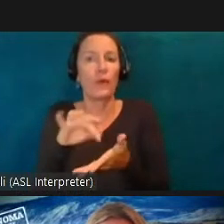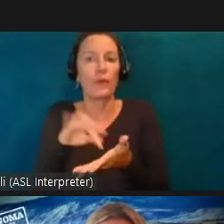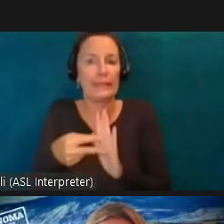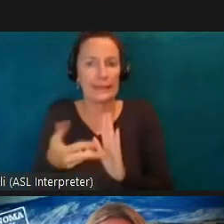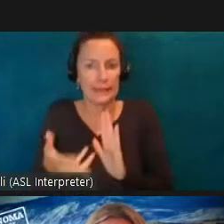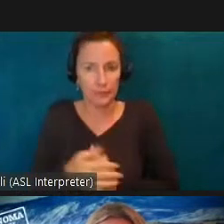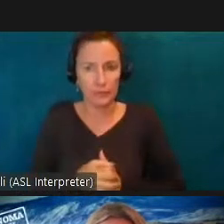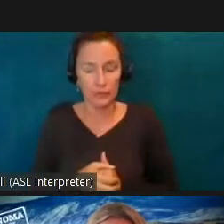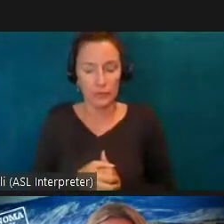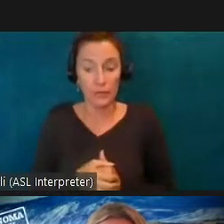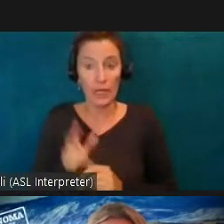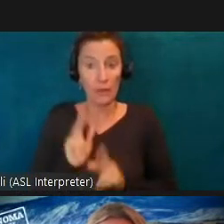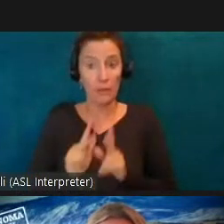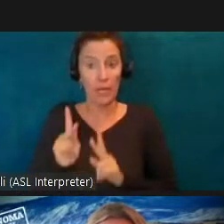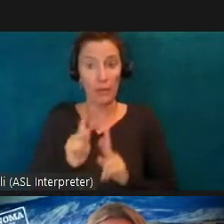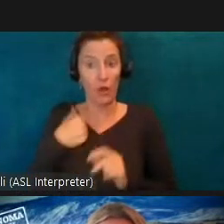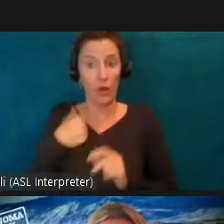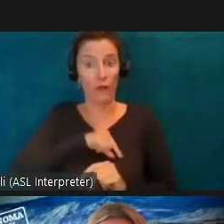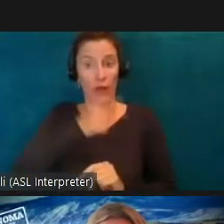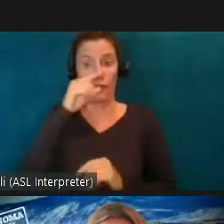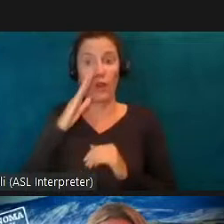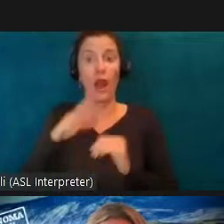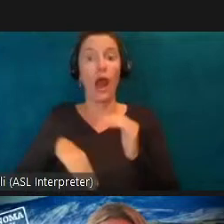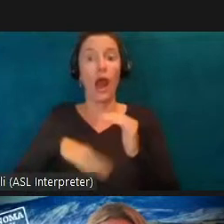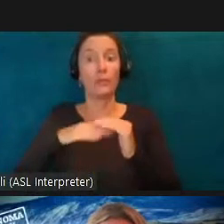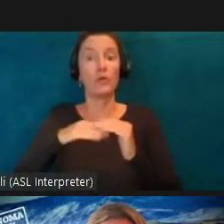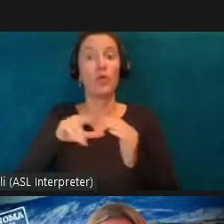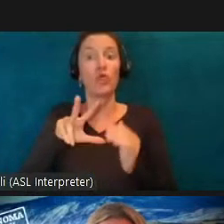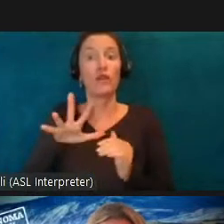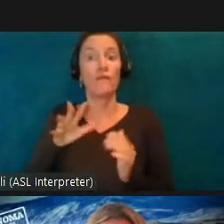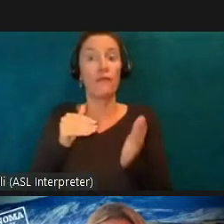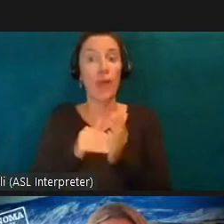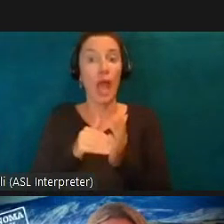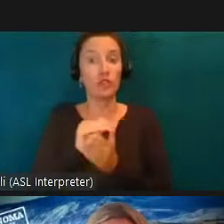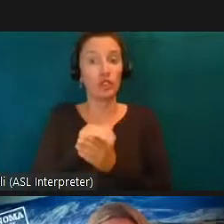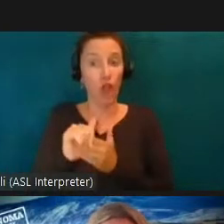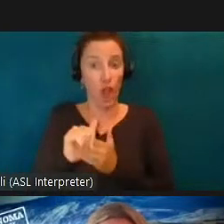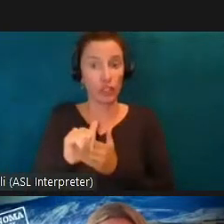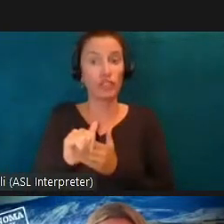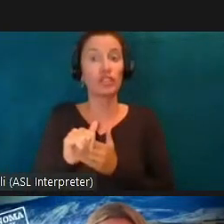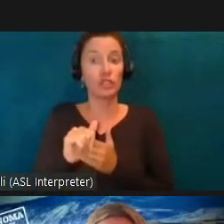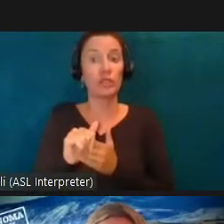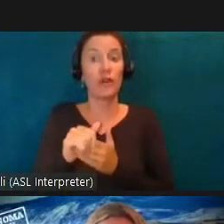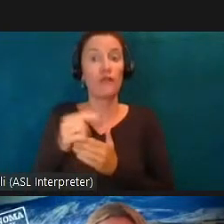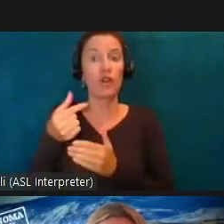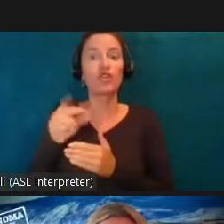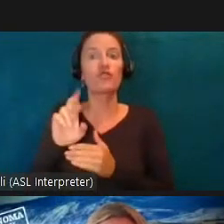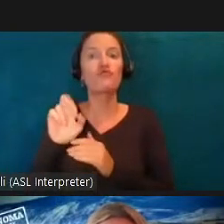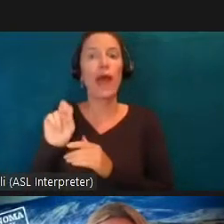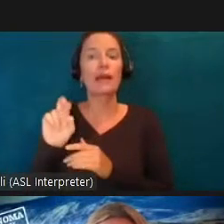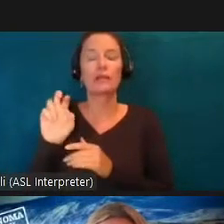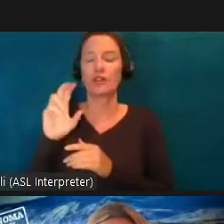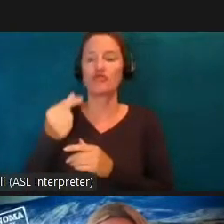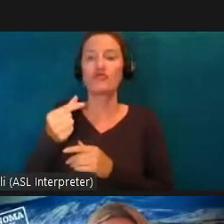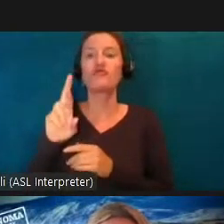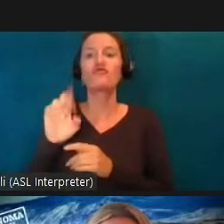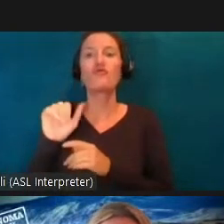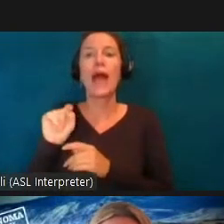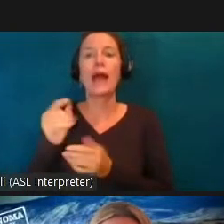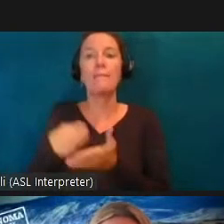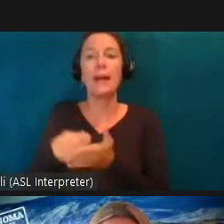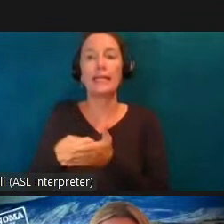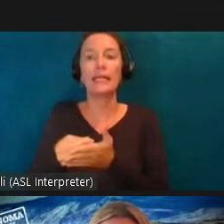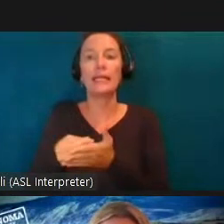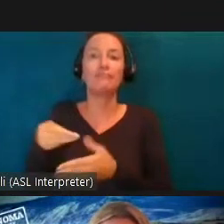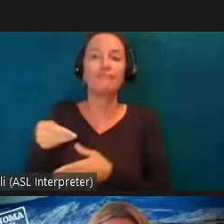are eligible for up to $35,000 in grants to rebuild or repair their property, for